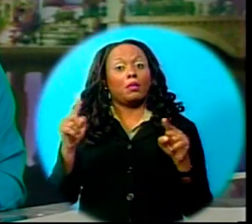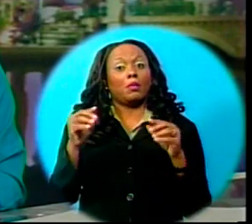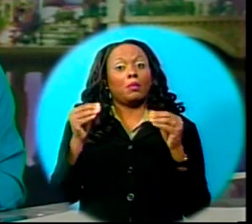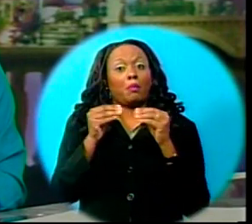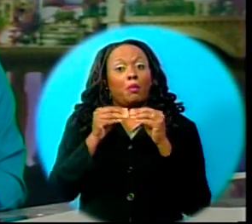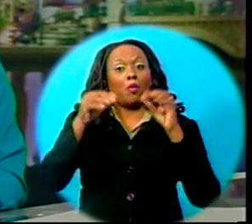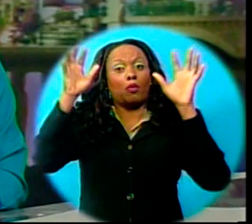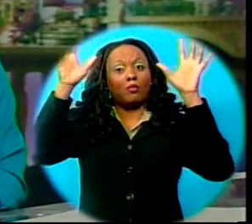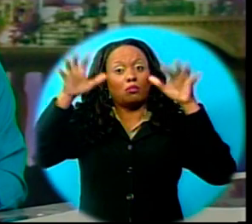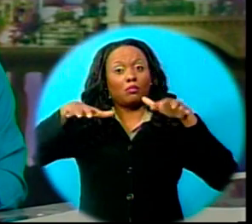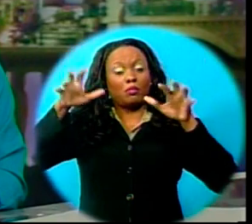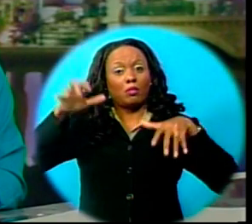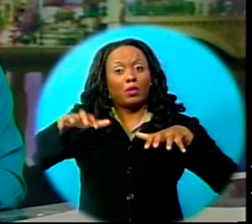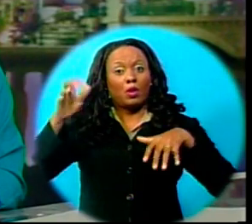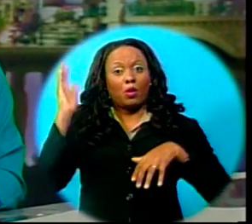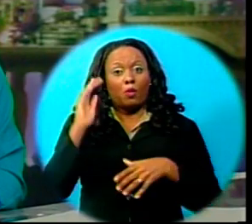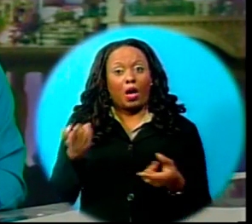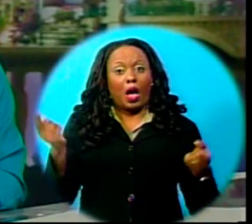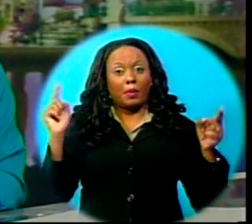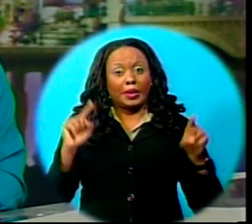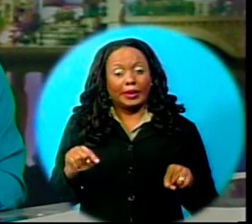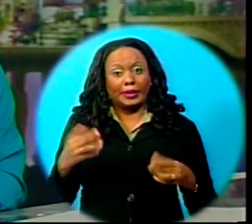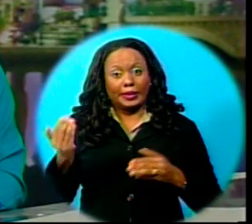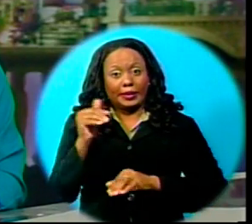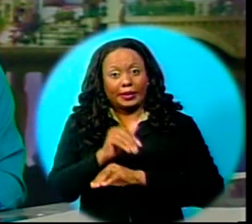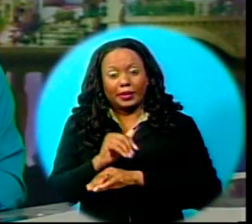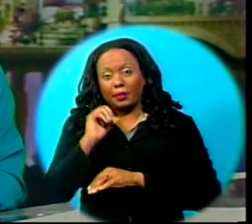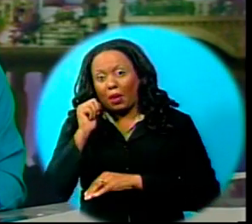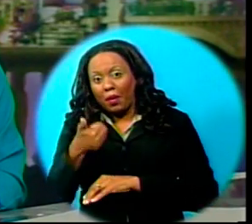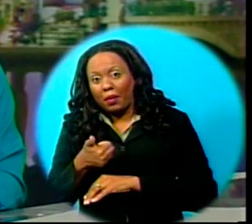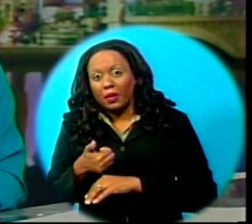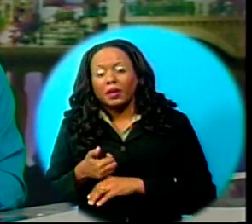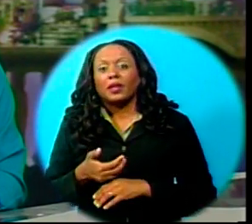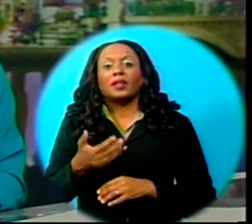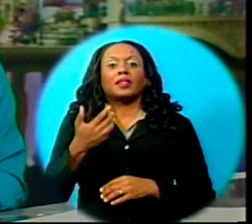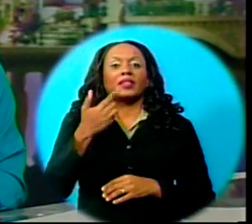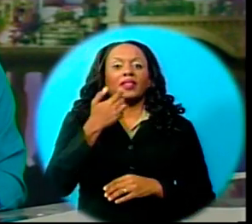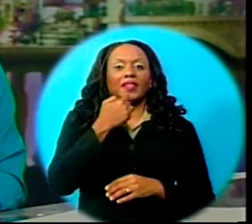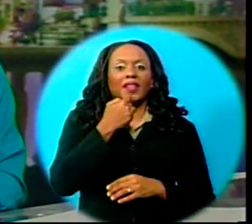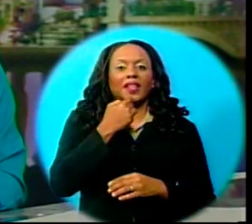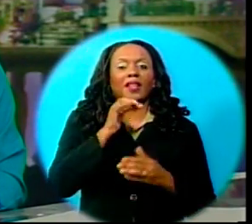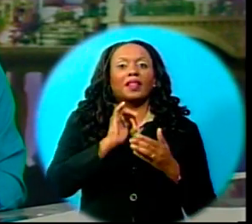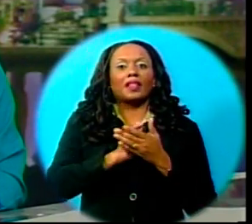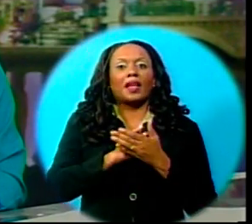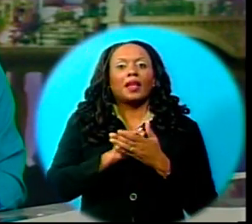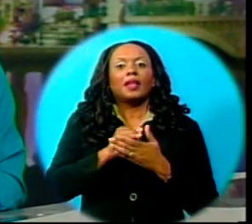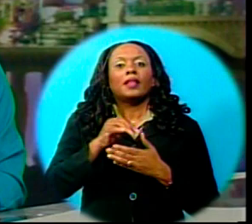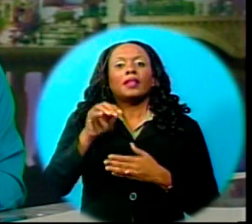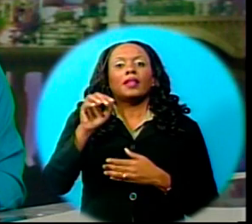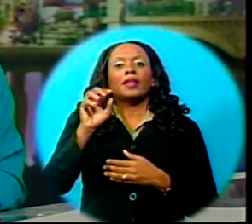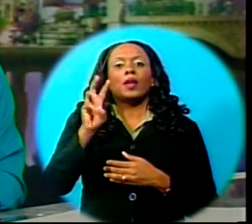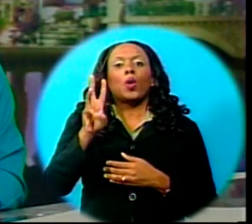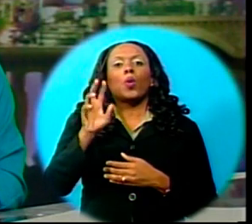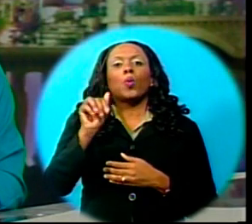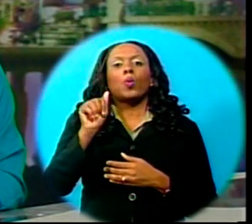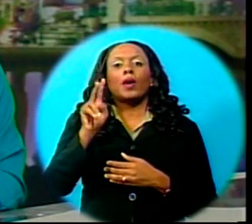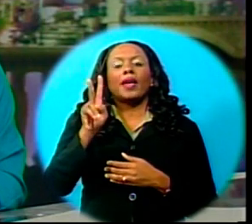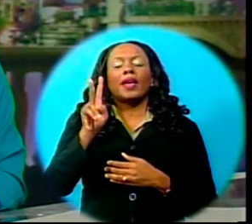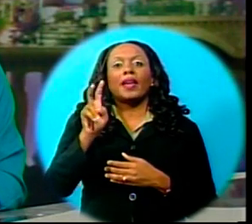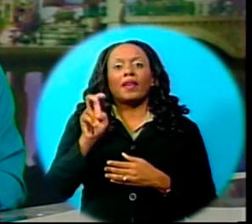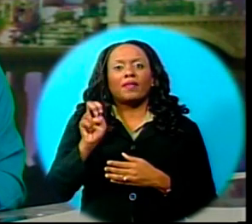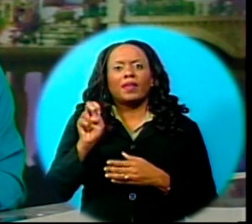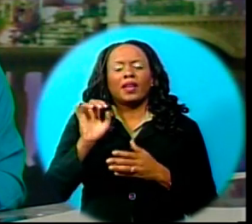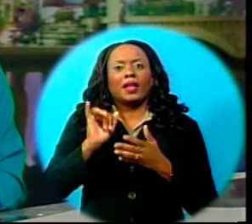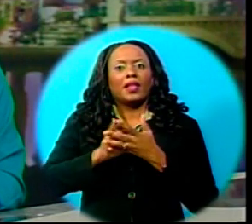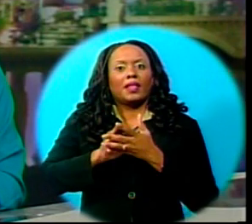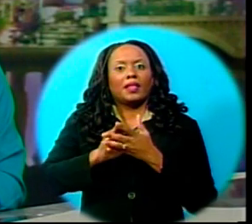on the cards. According to Mr. Williams, the tropical wave is interacting with an upper-level trough system over Barbados and the